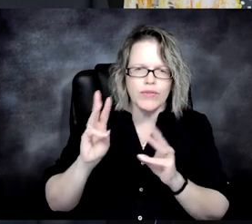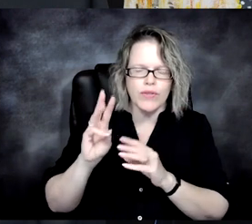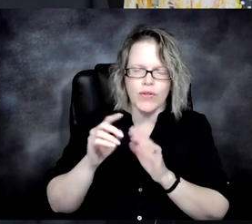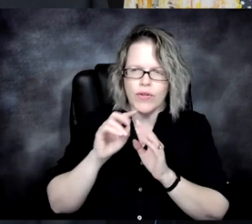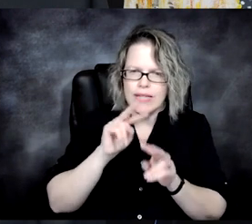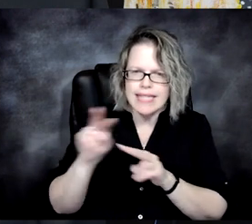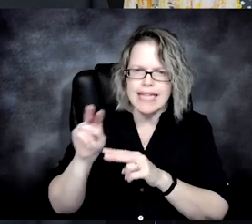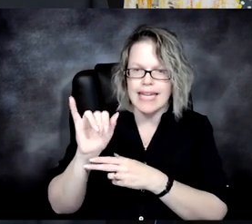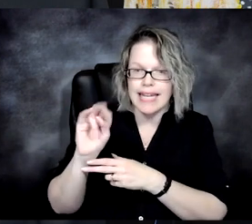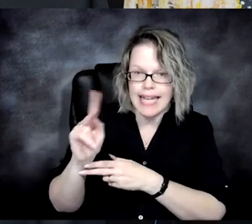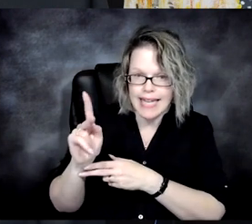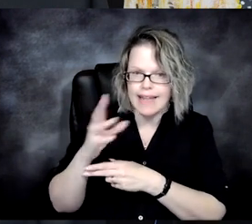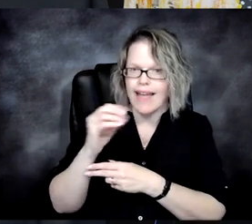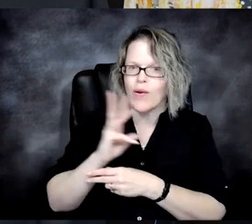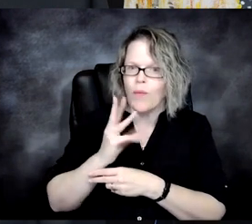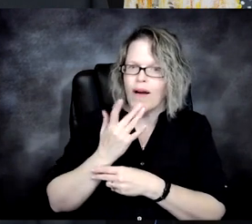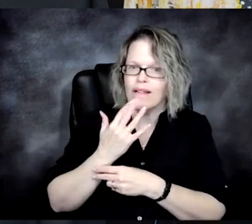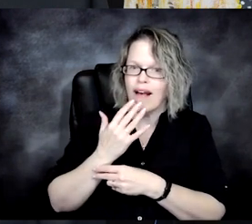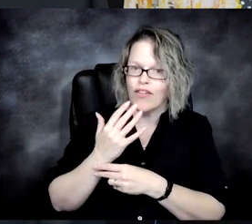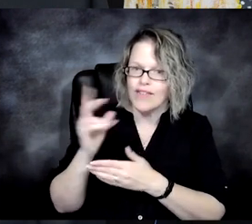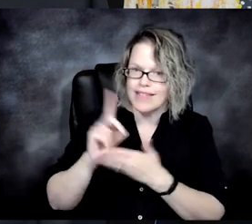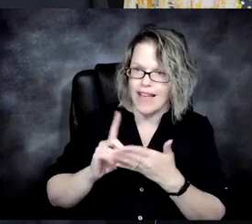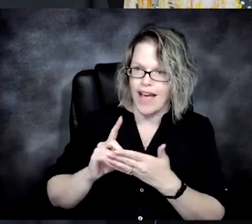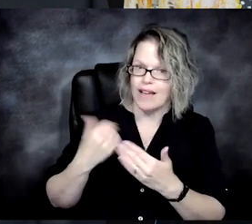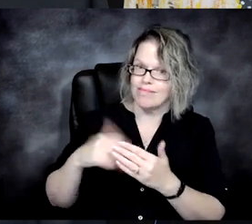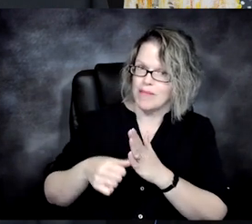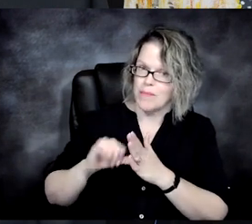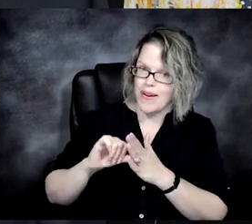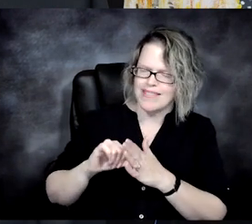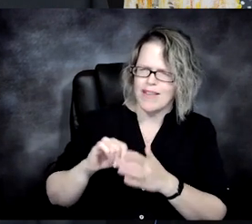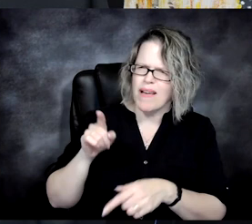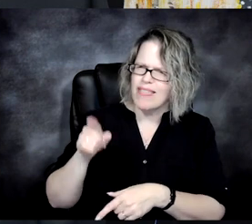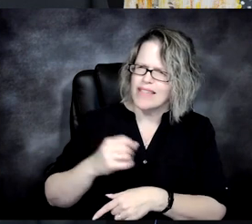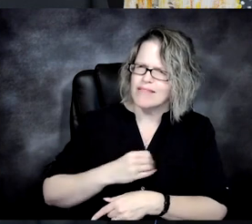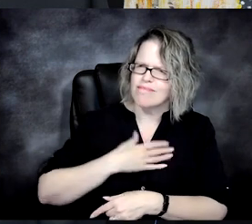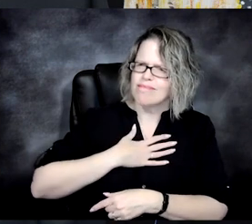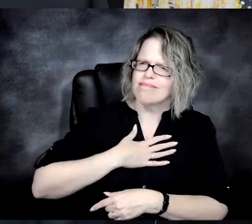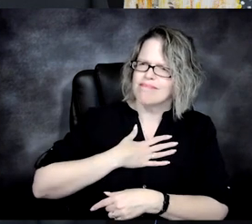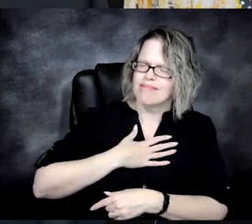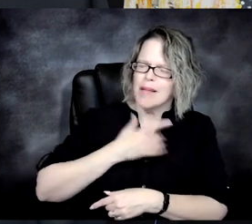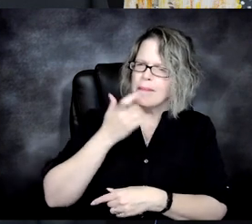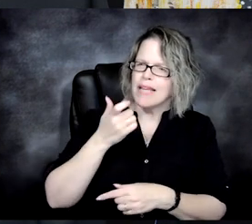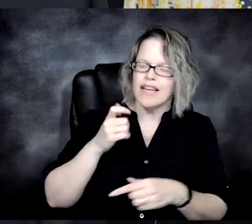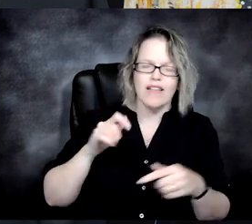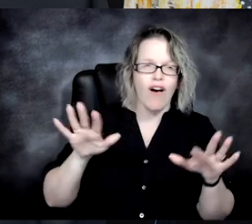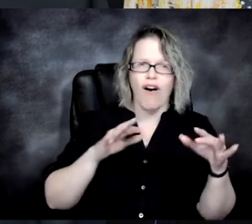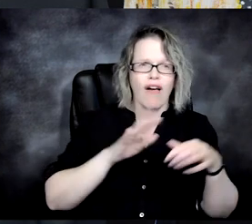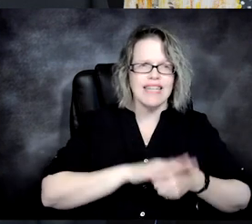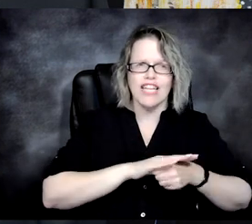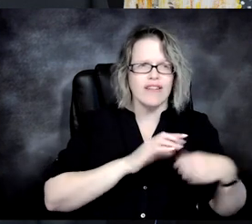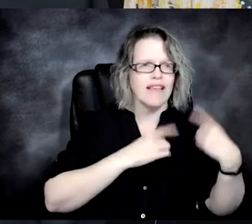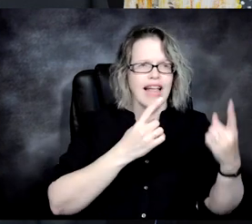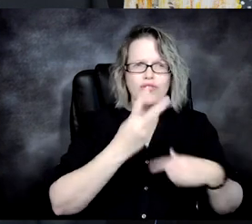ink and watercolor combined, which is very, very impressive. But it just spoke to me because in the middle of all of the tension of the last 2 years